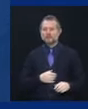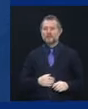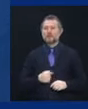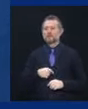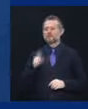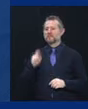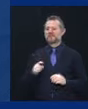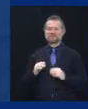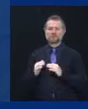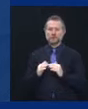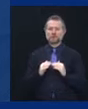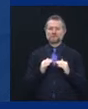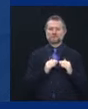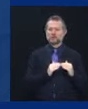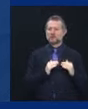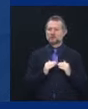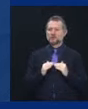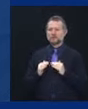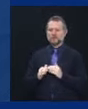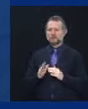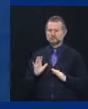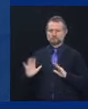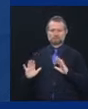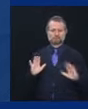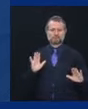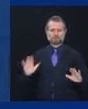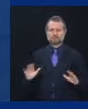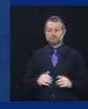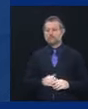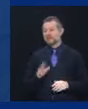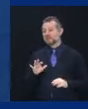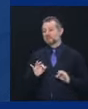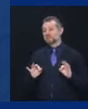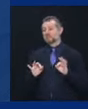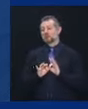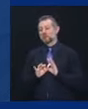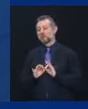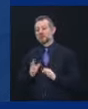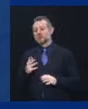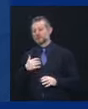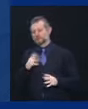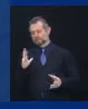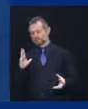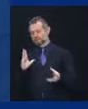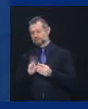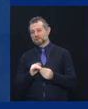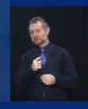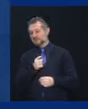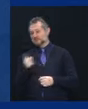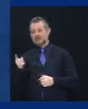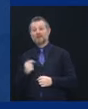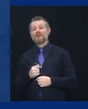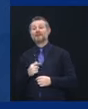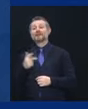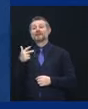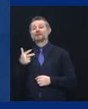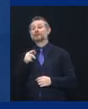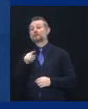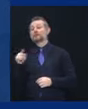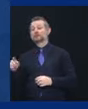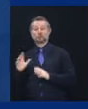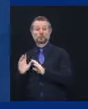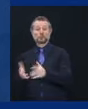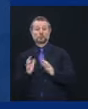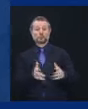And I want to remember where we are in general. There are three groups that are now eligible.